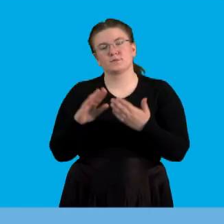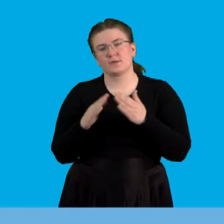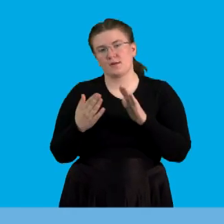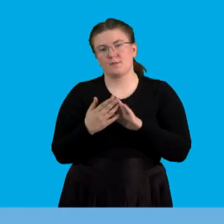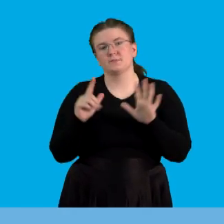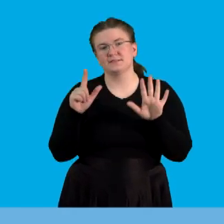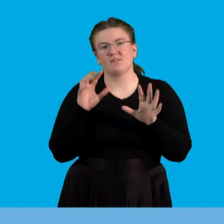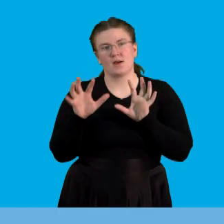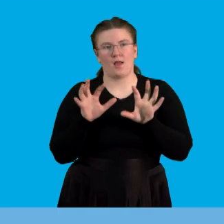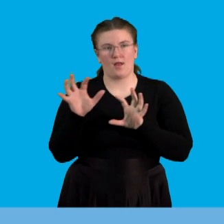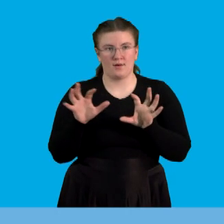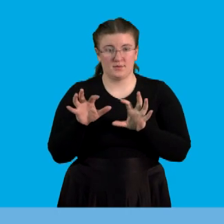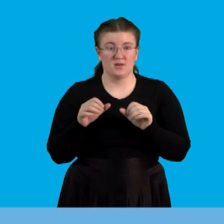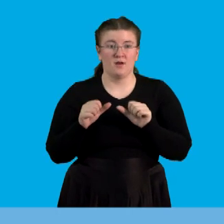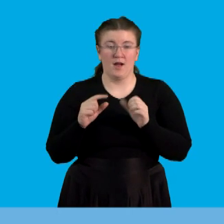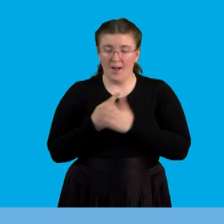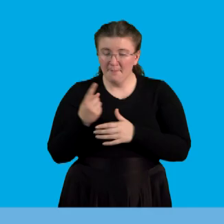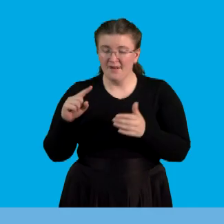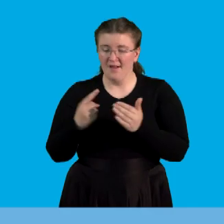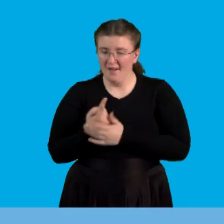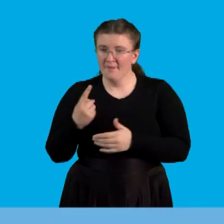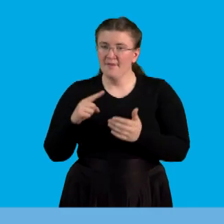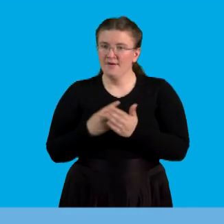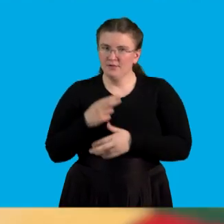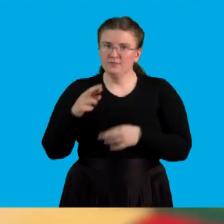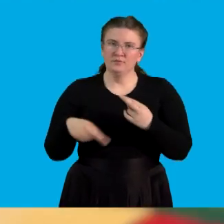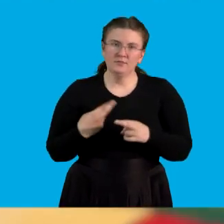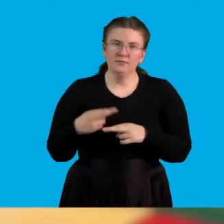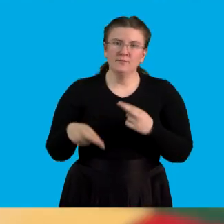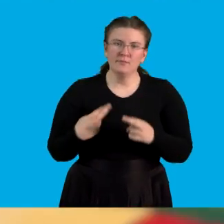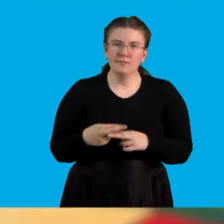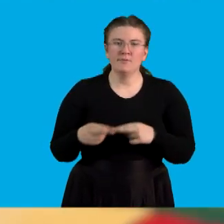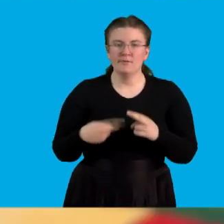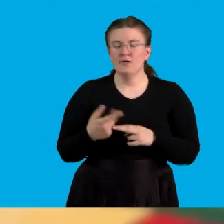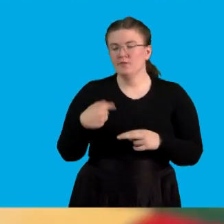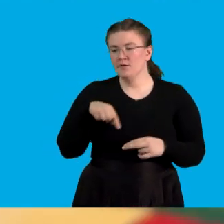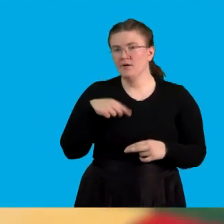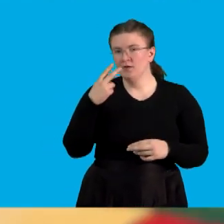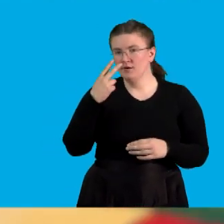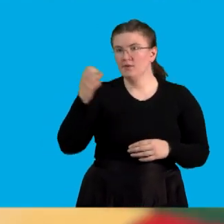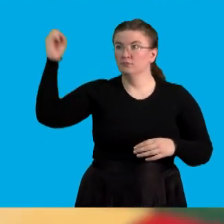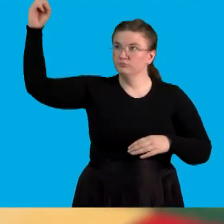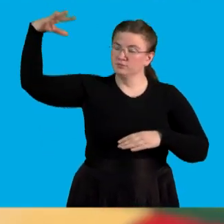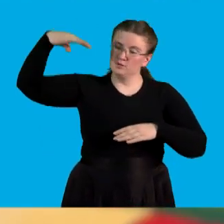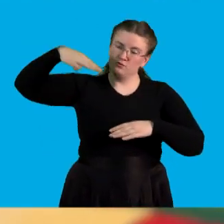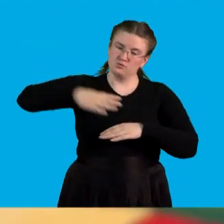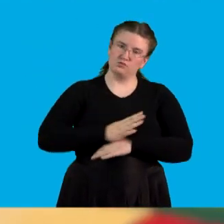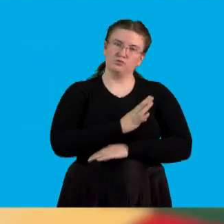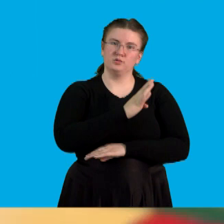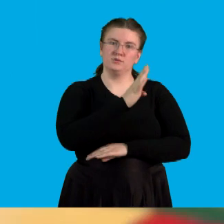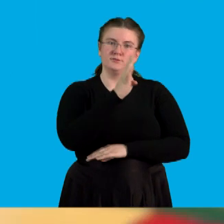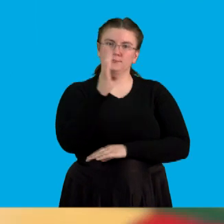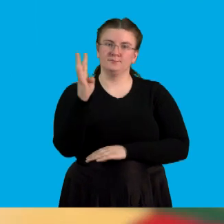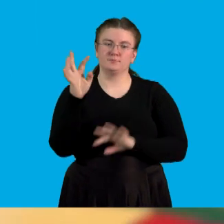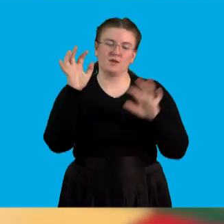different colors. And if this continuously happens over and over again, we then going to see the rainbow that we're seeing after